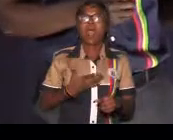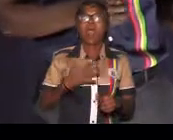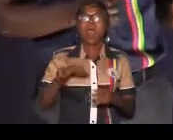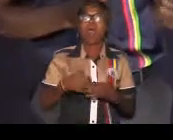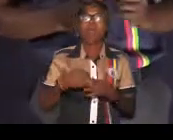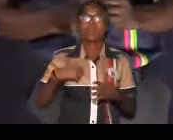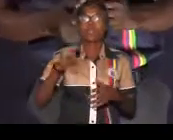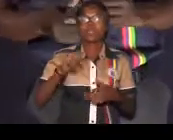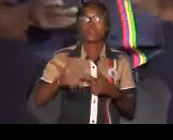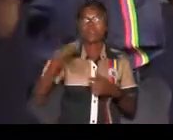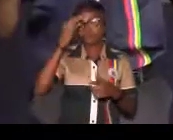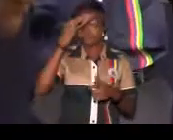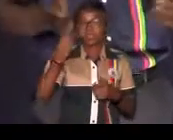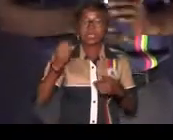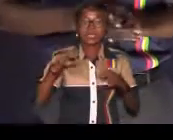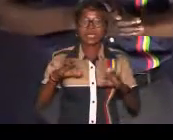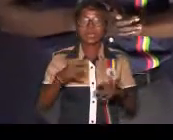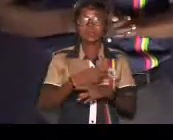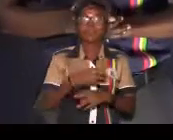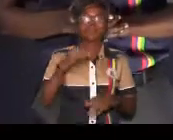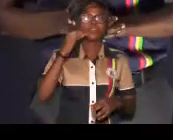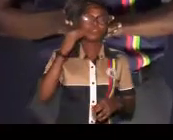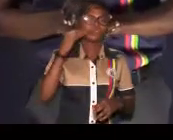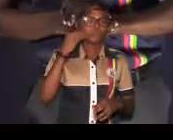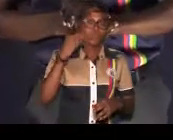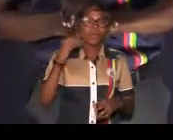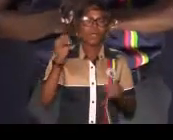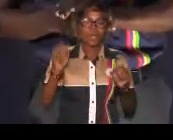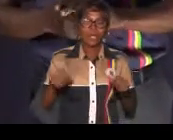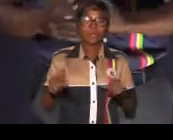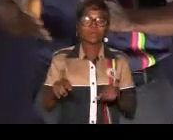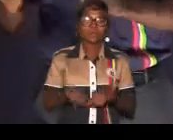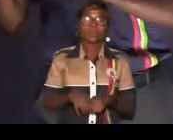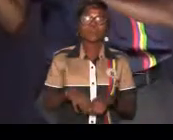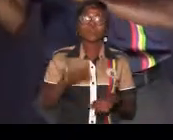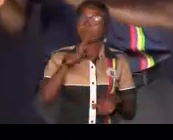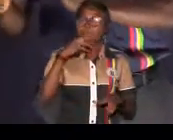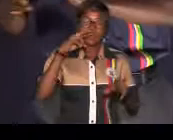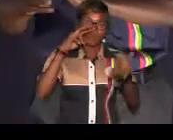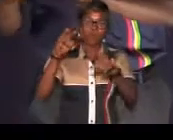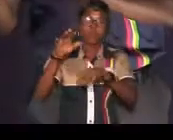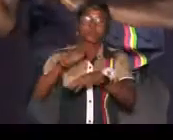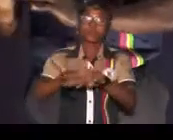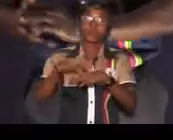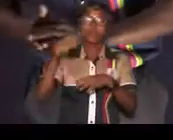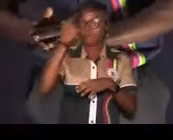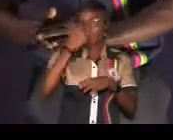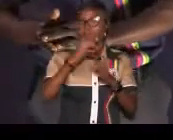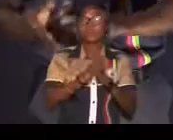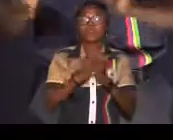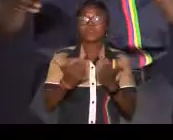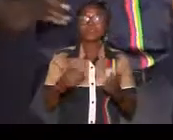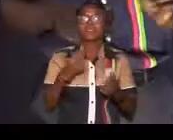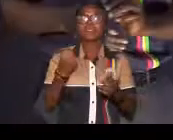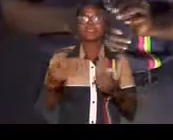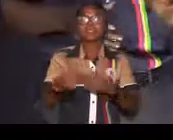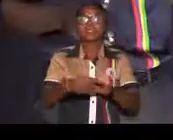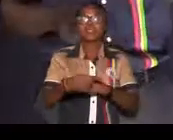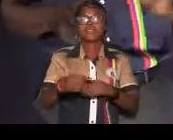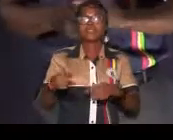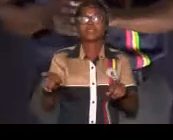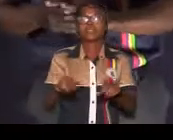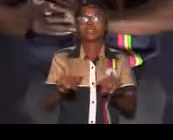are uploaded. The classroom in your home could be watched live on Facebook, the same